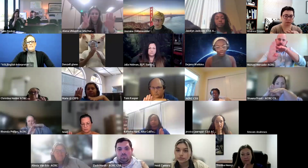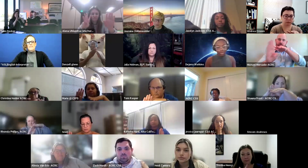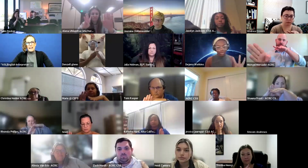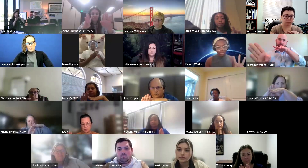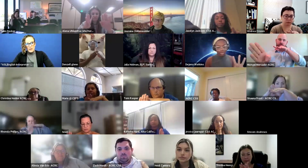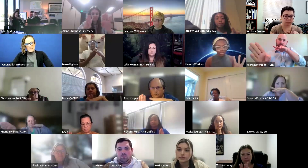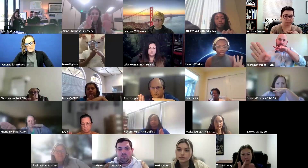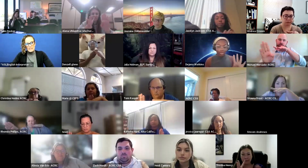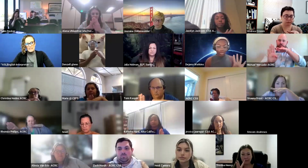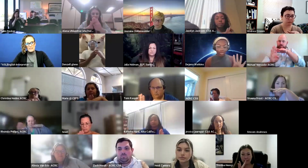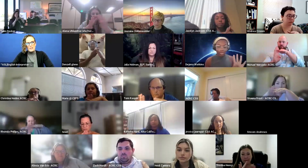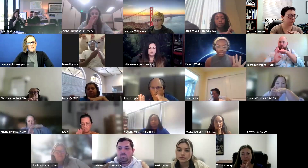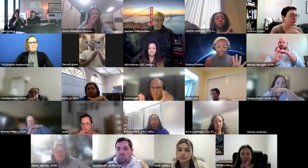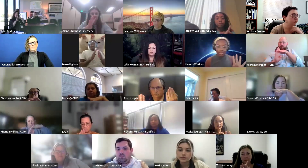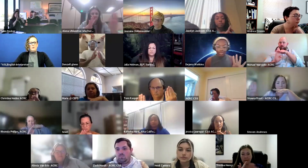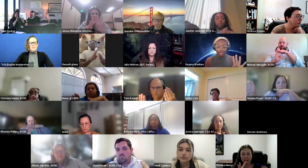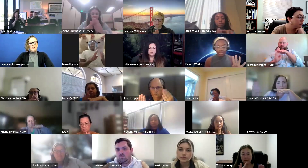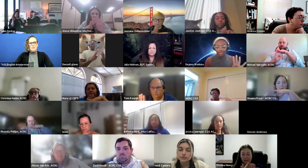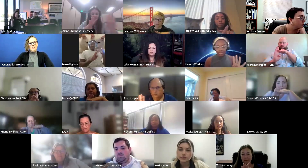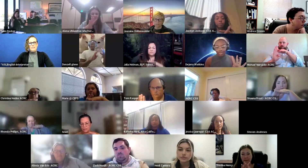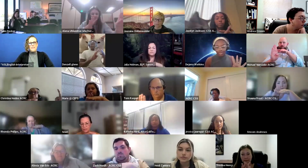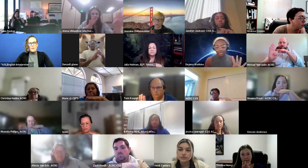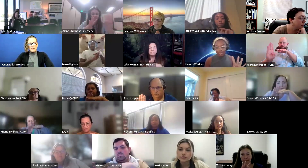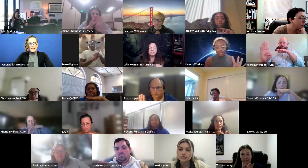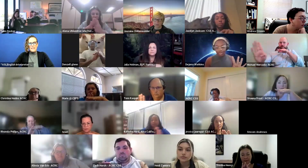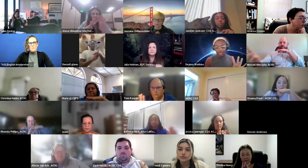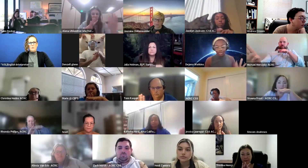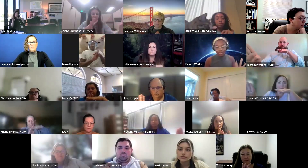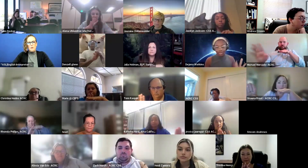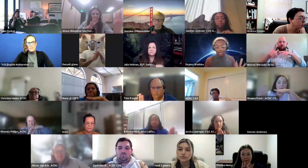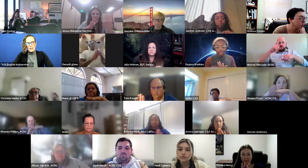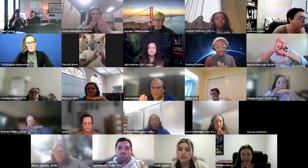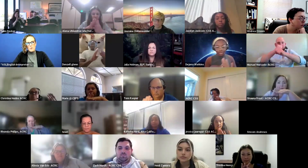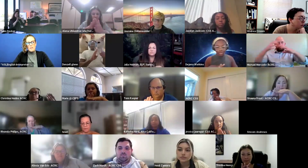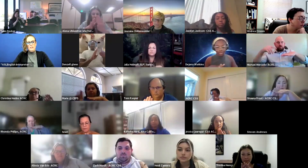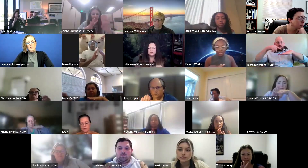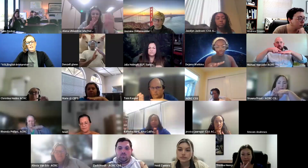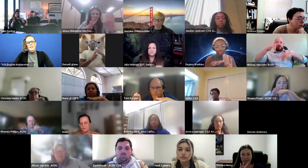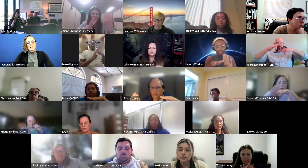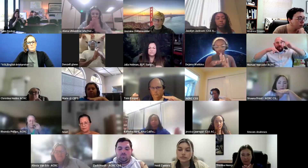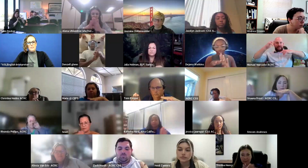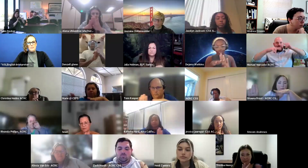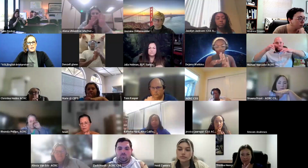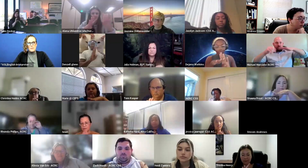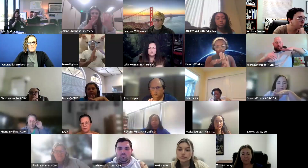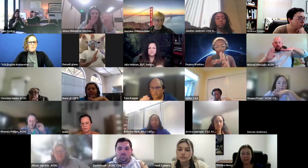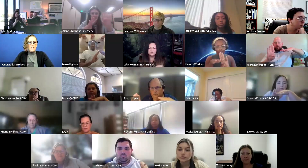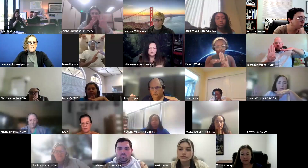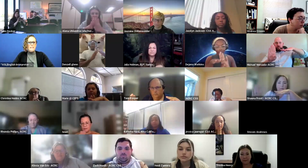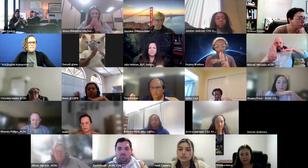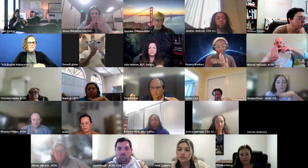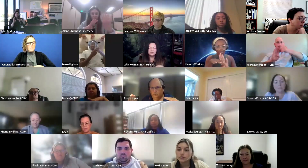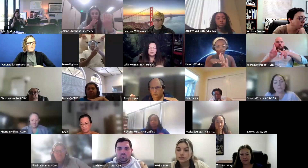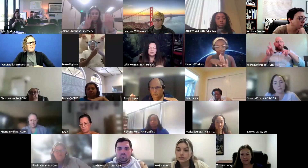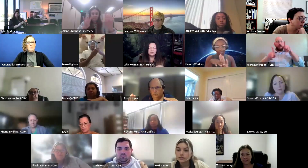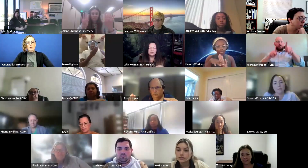you evacuate. Your 4 fingers of the dominant hand move out of the split of your non-dominant. So imagine